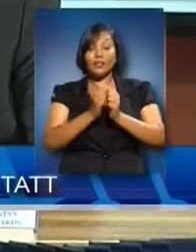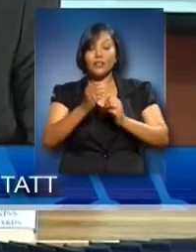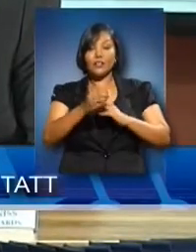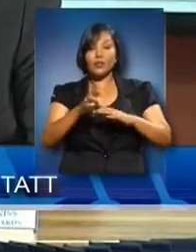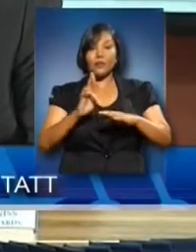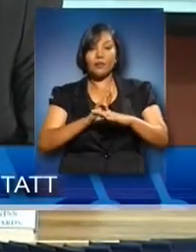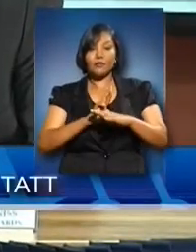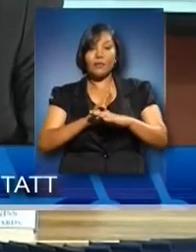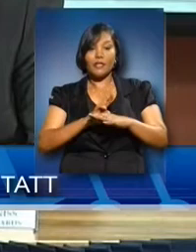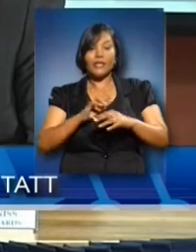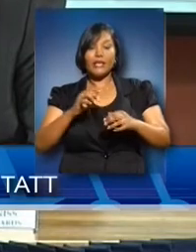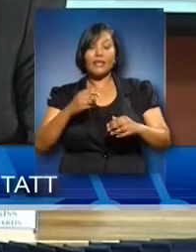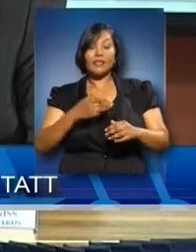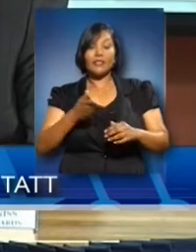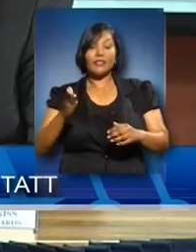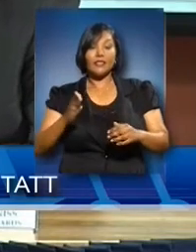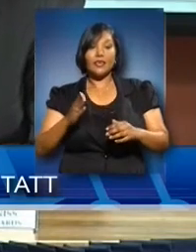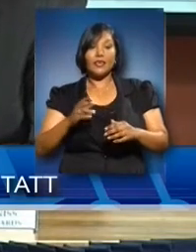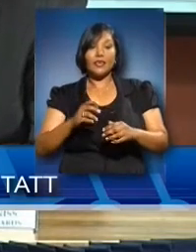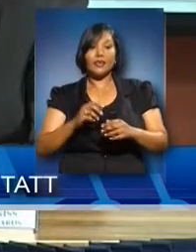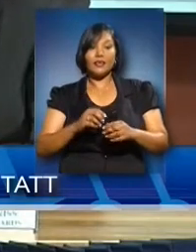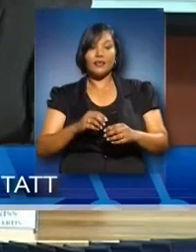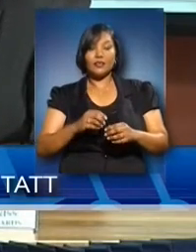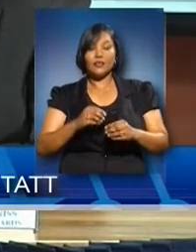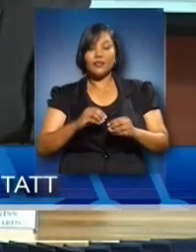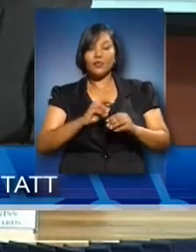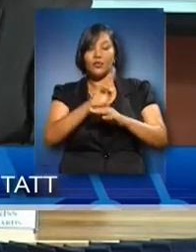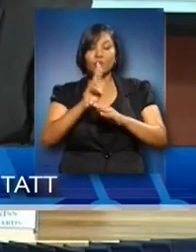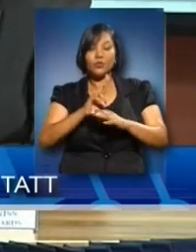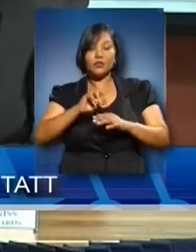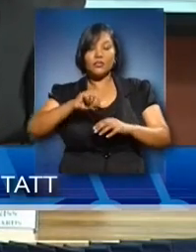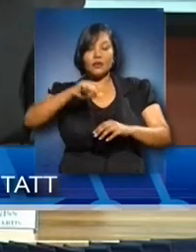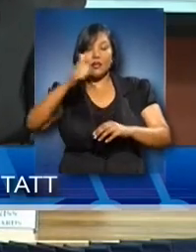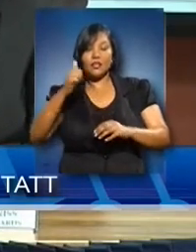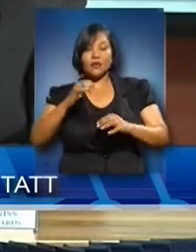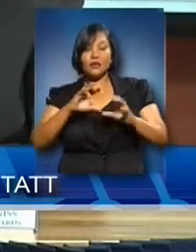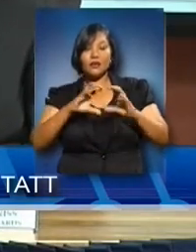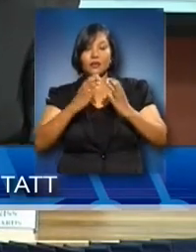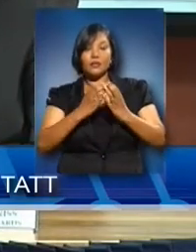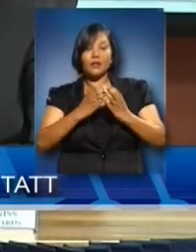Republic, they opted for an independent and